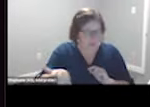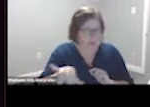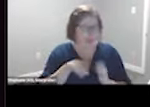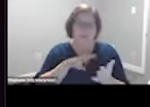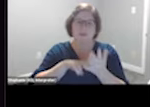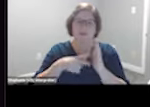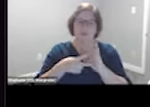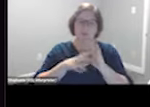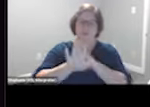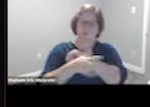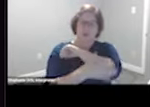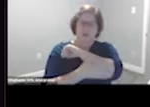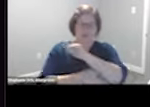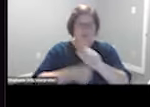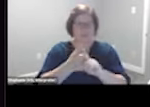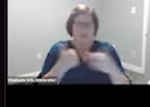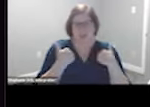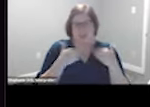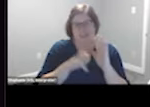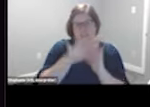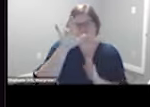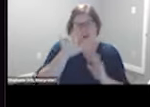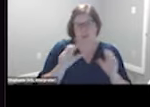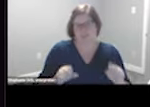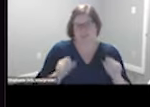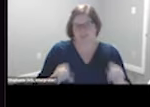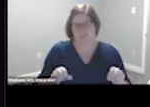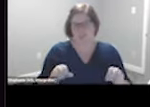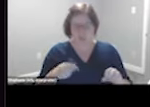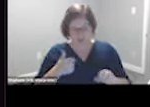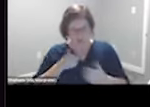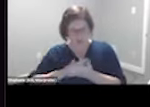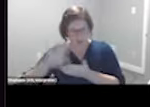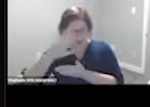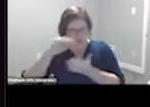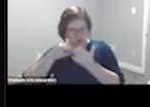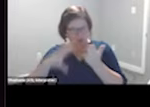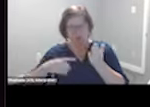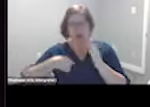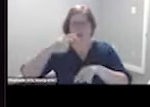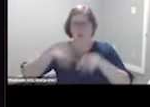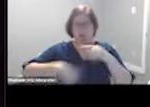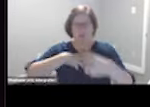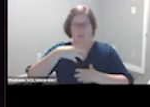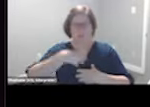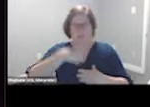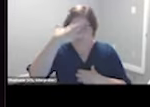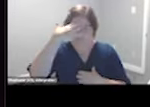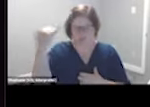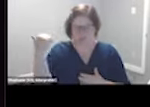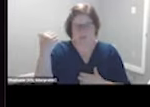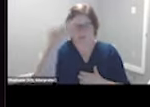country has an astronaut. When I was a college student in my own country, I even cannot complain about that because no one in